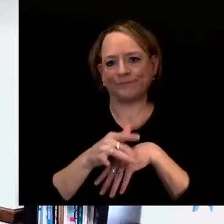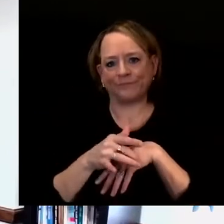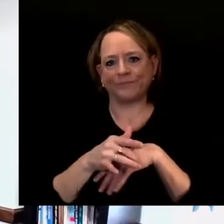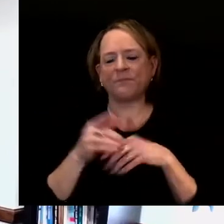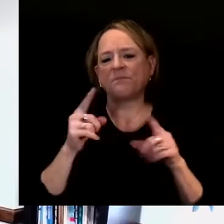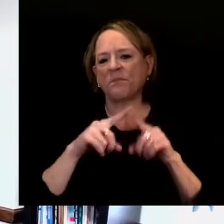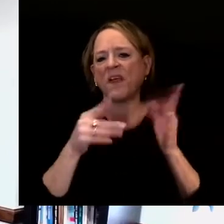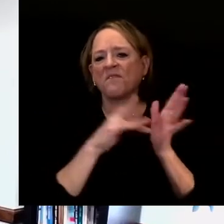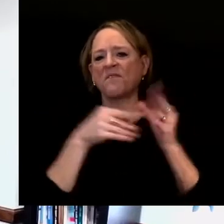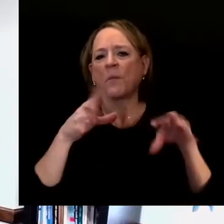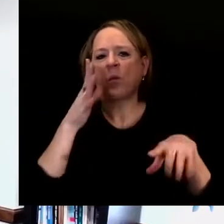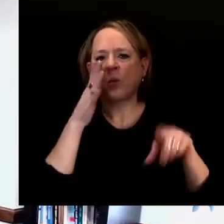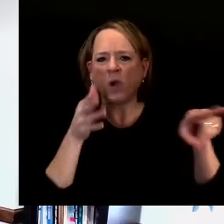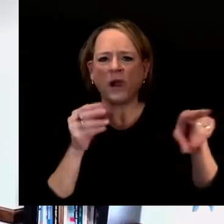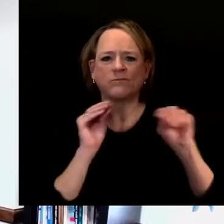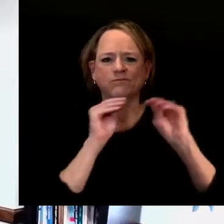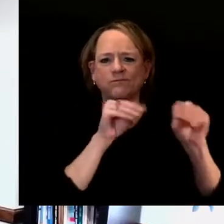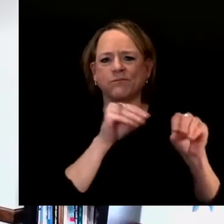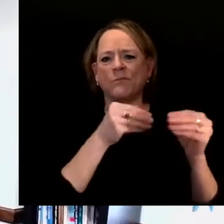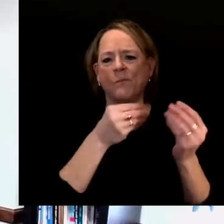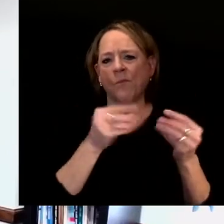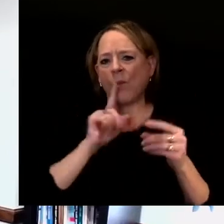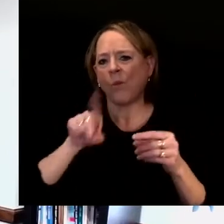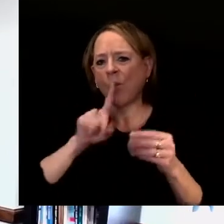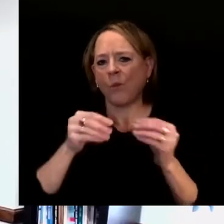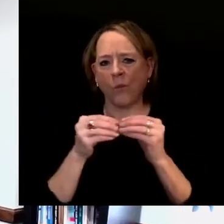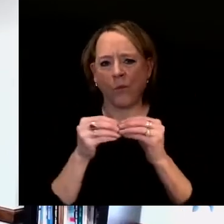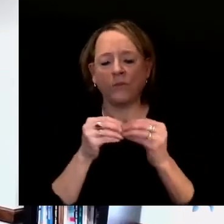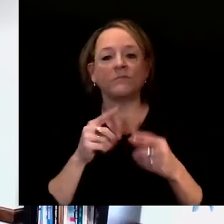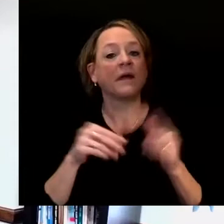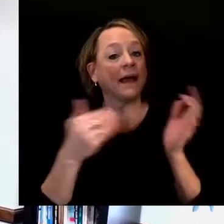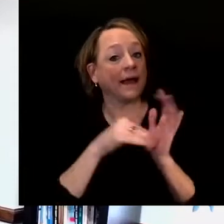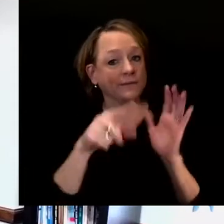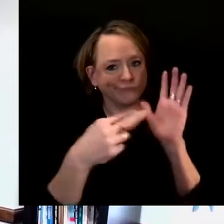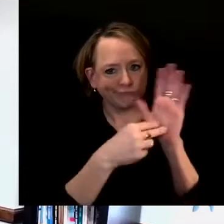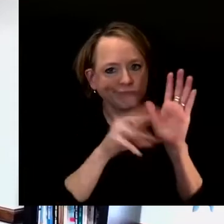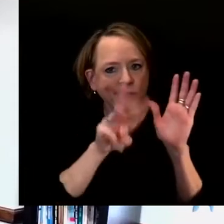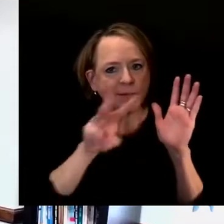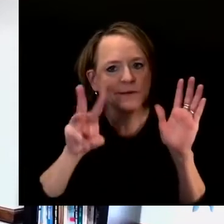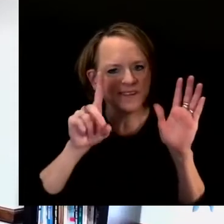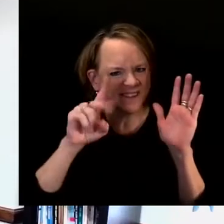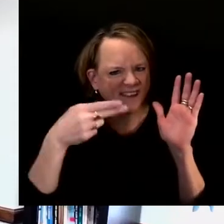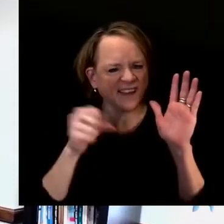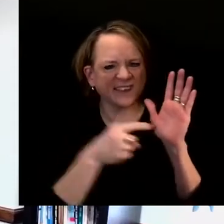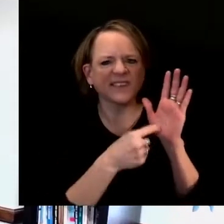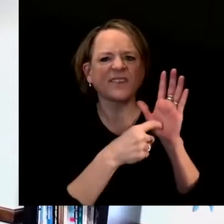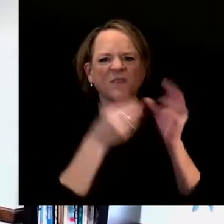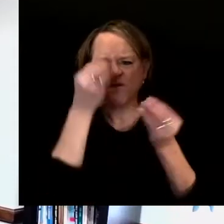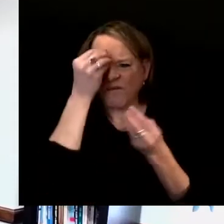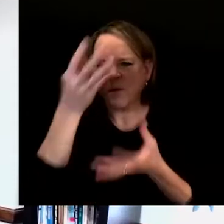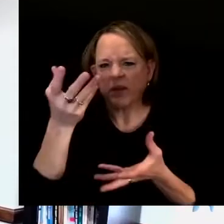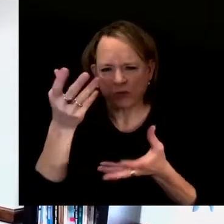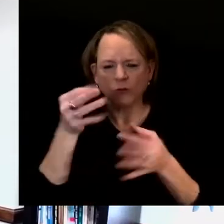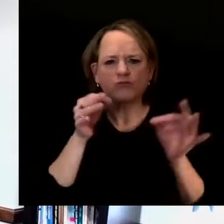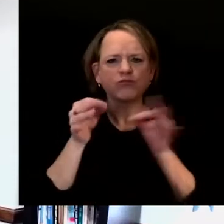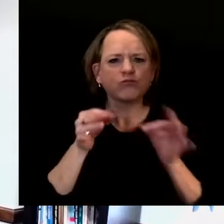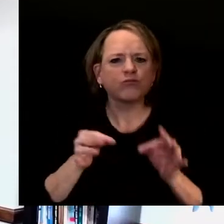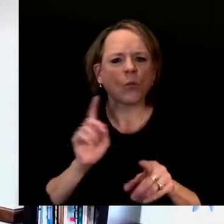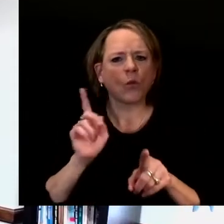website for help finding a community testing site. If you still need help finding a COVID-19 test, call 211 for